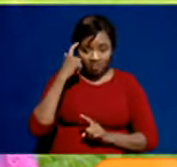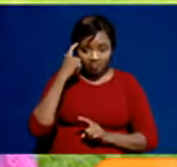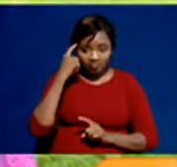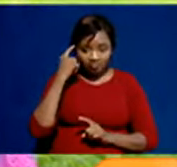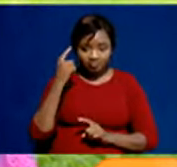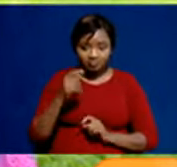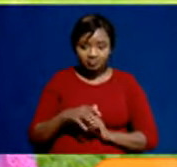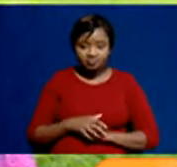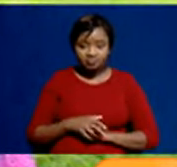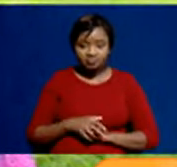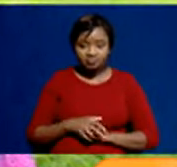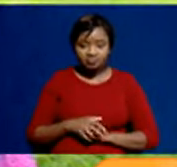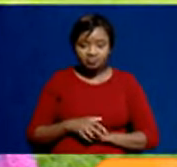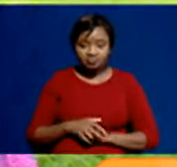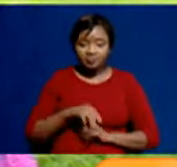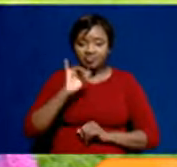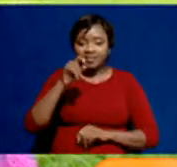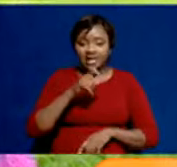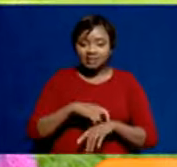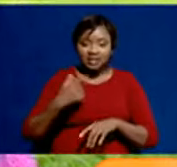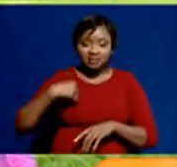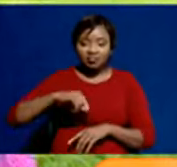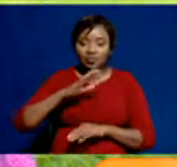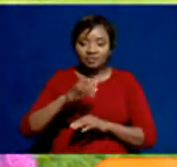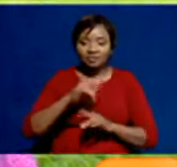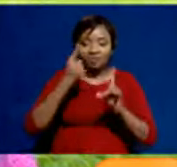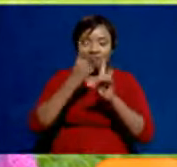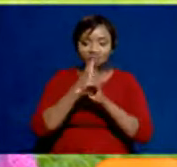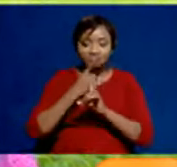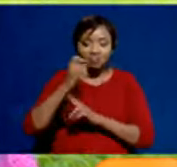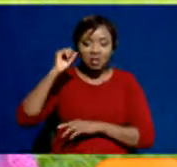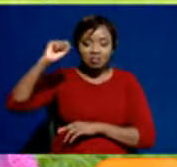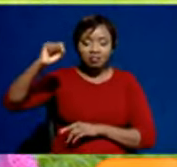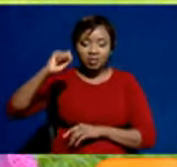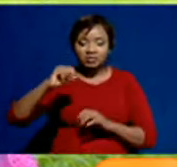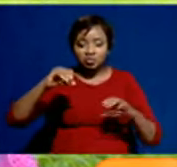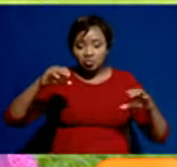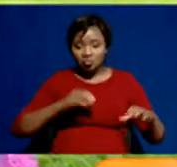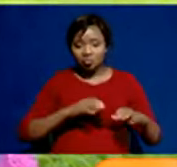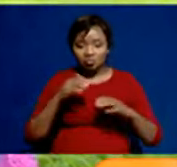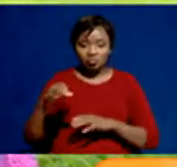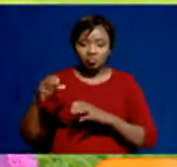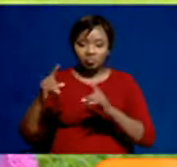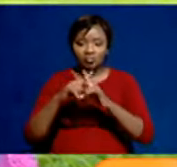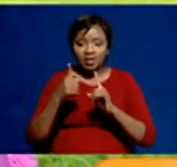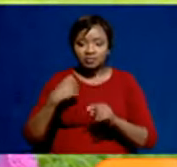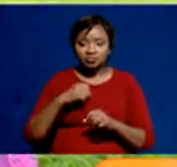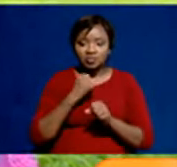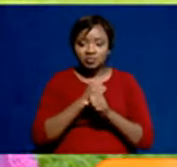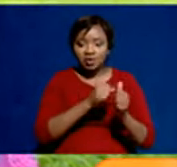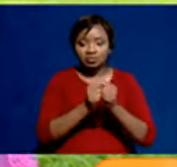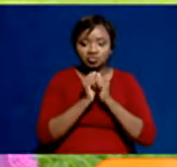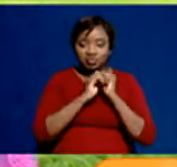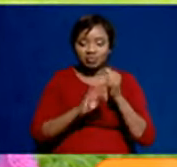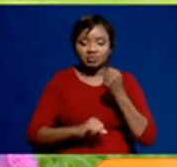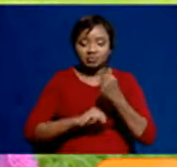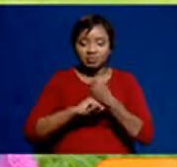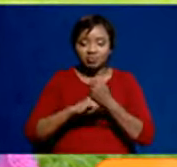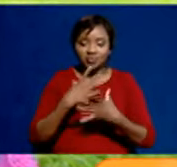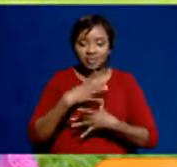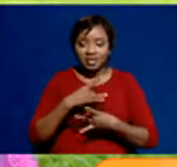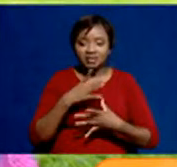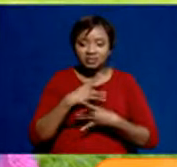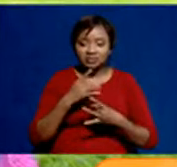we were from different political persuasions. But we came together to champion interests of the mountain.